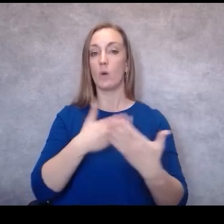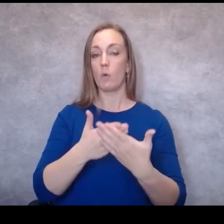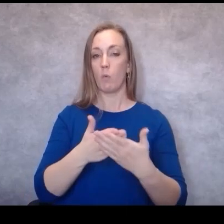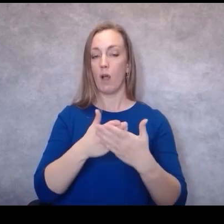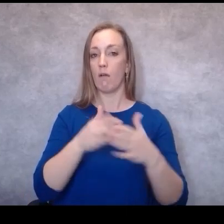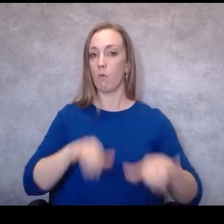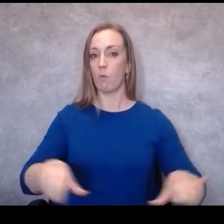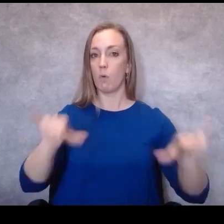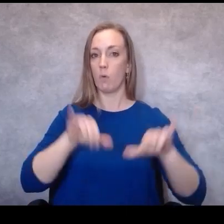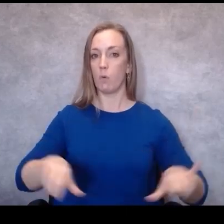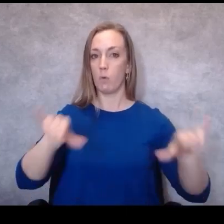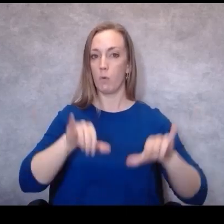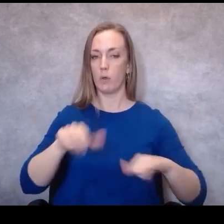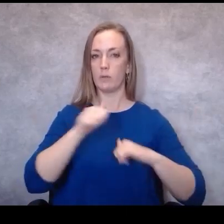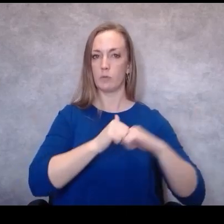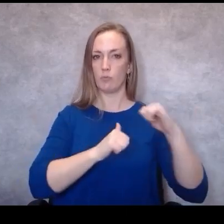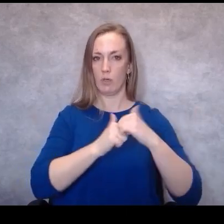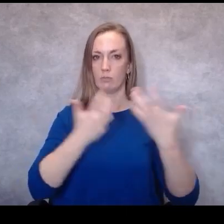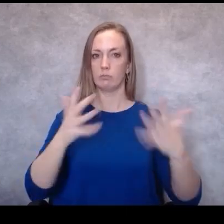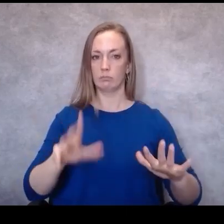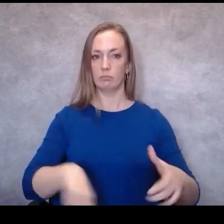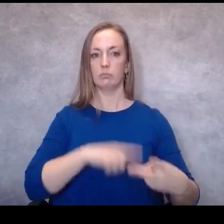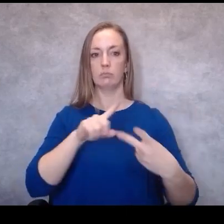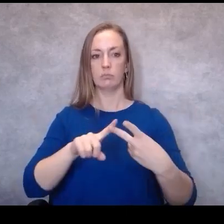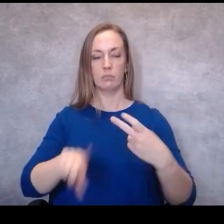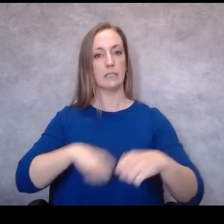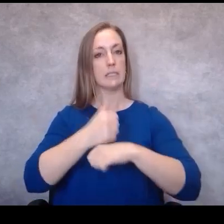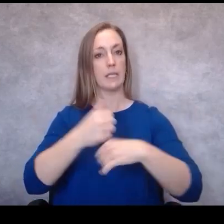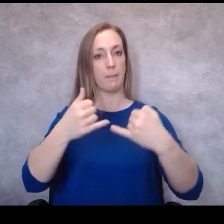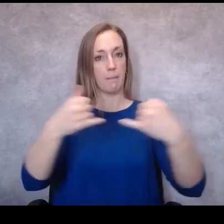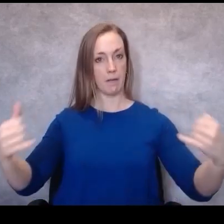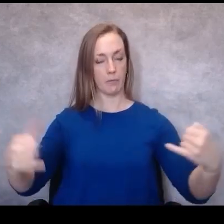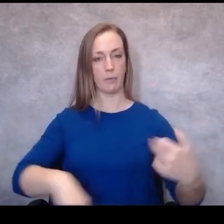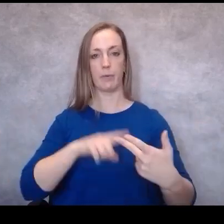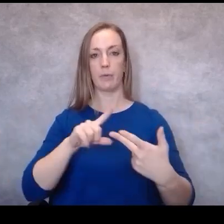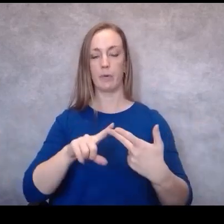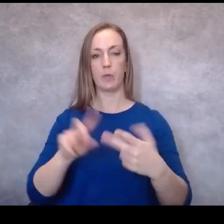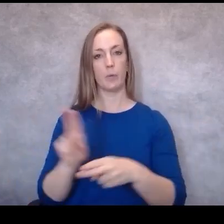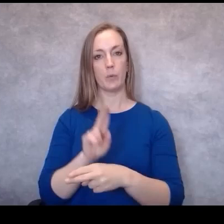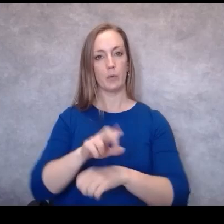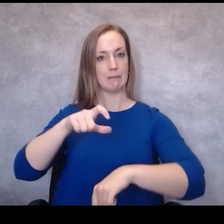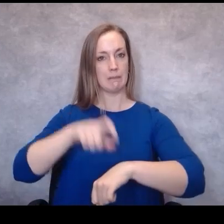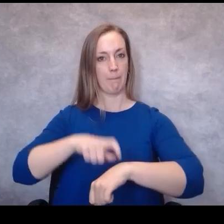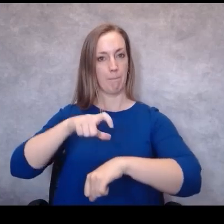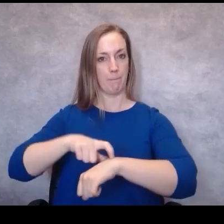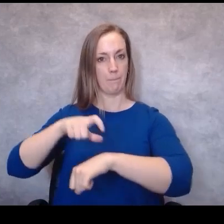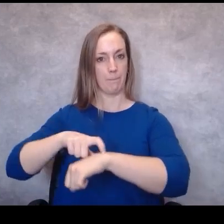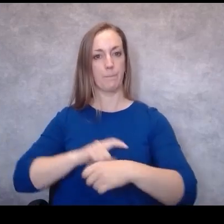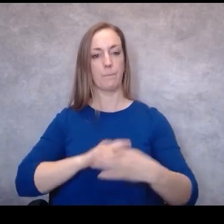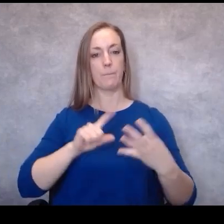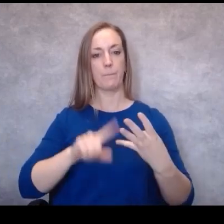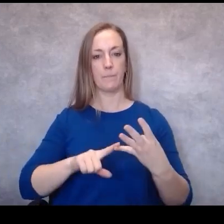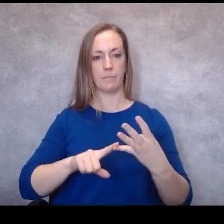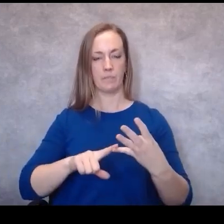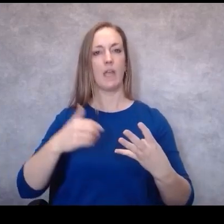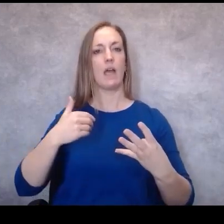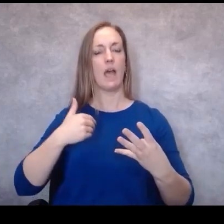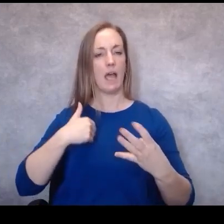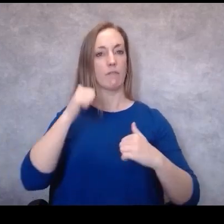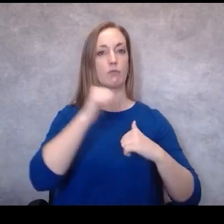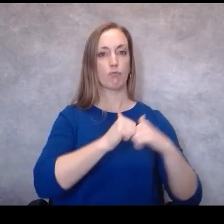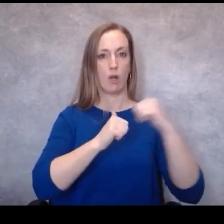routine, creating boundaries, implementing timers, having a structured and